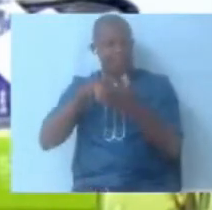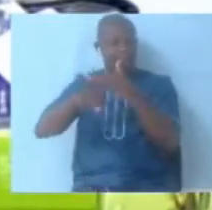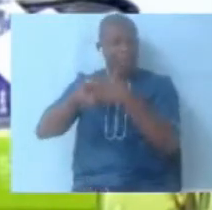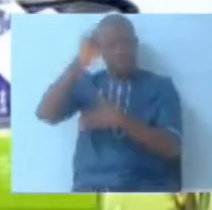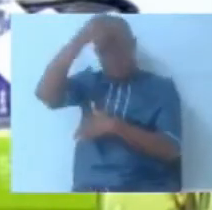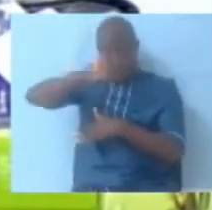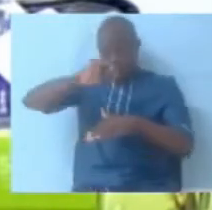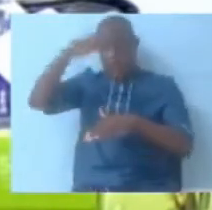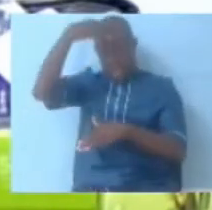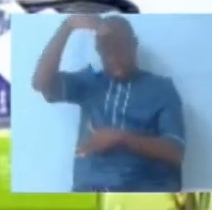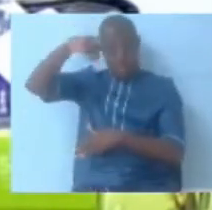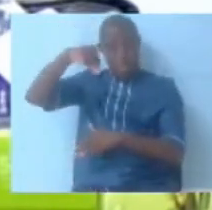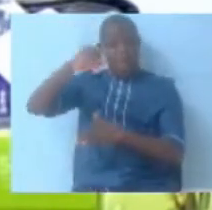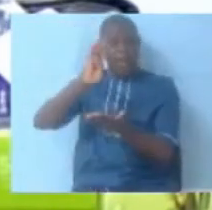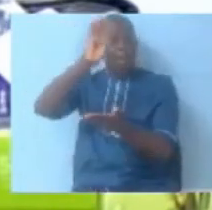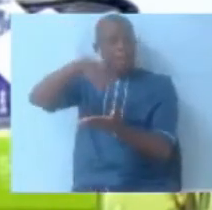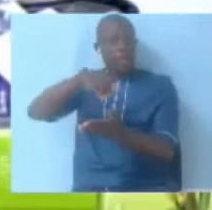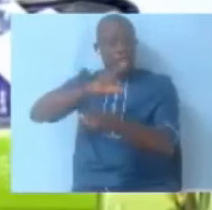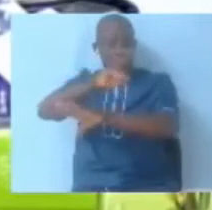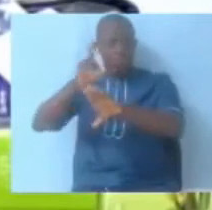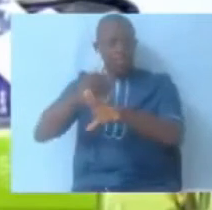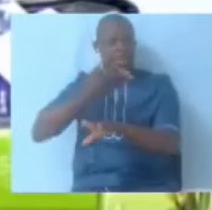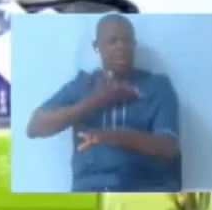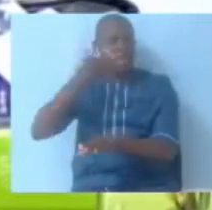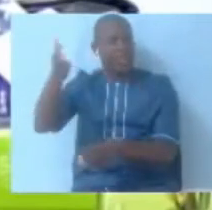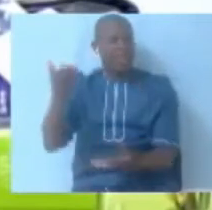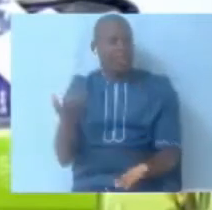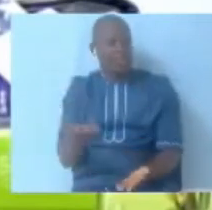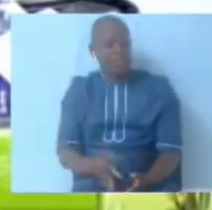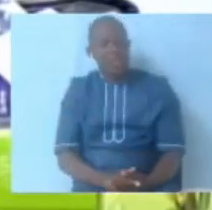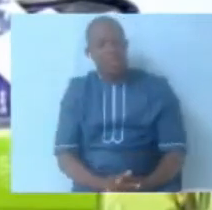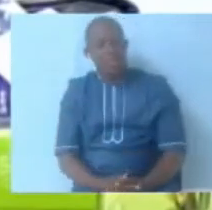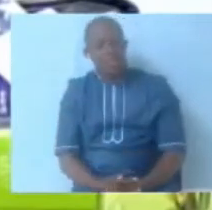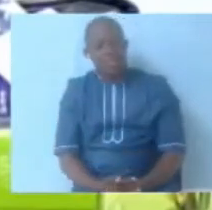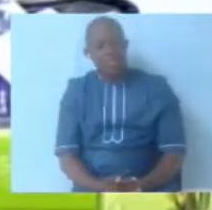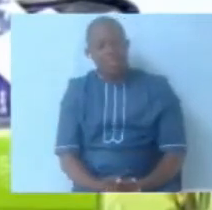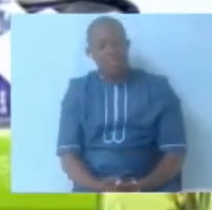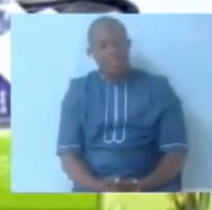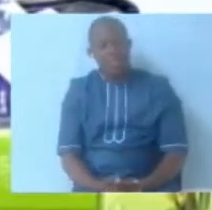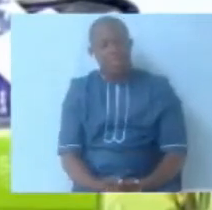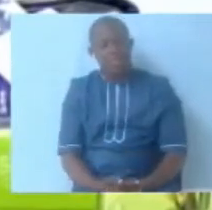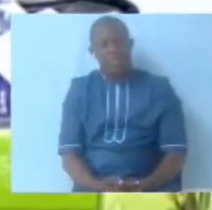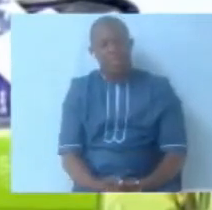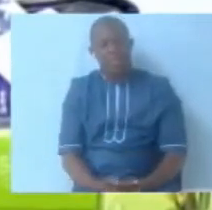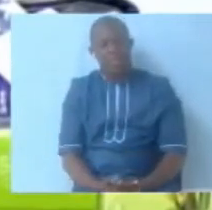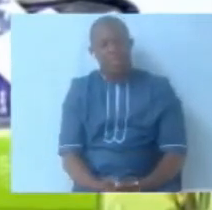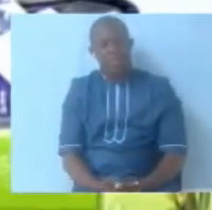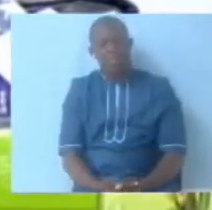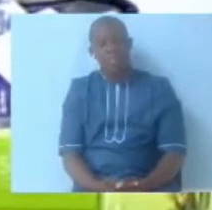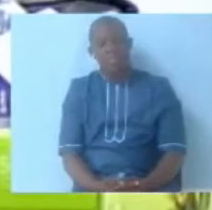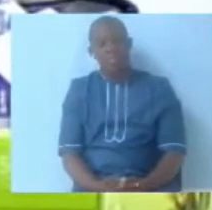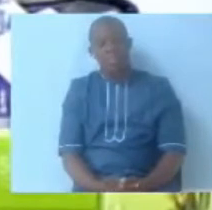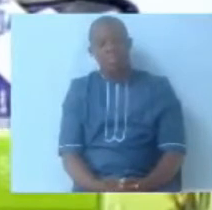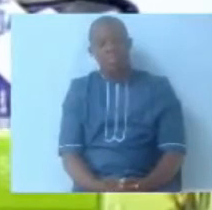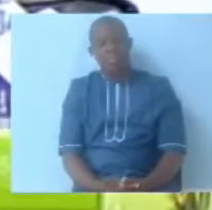Aduwa tembo fango olu mjama bebe kono ibebe duwa kwa la banyunu police korda ba nyimfango leto otumo. So